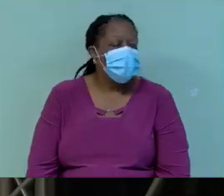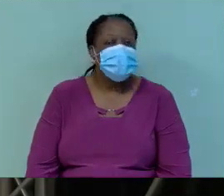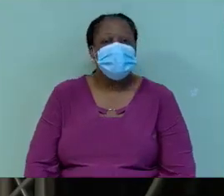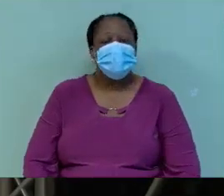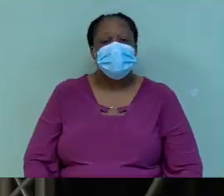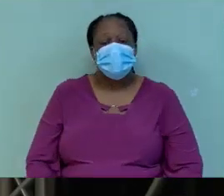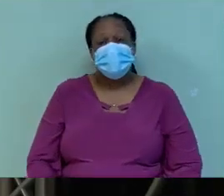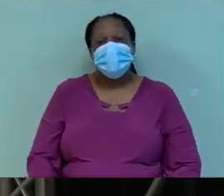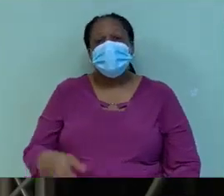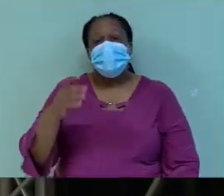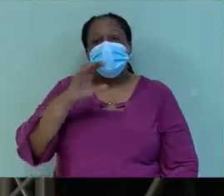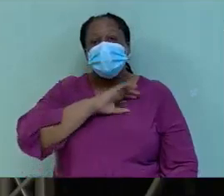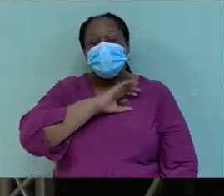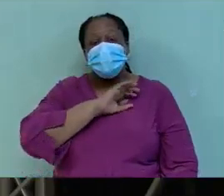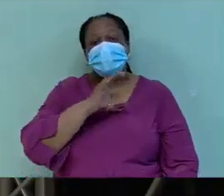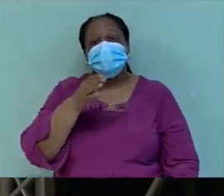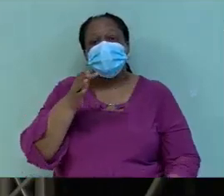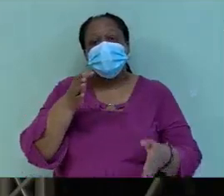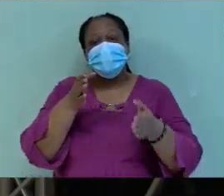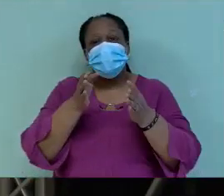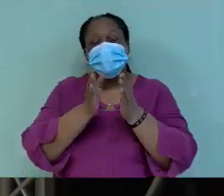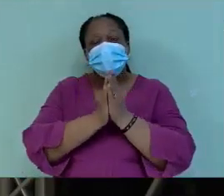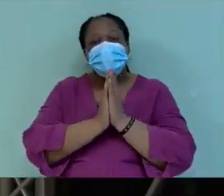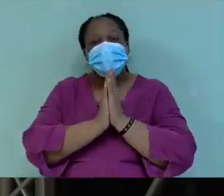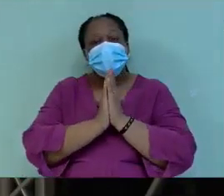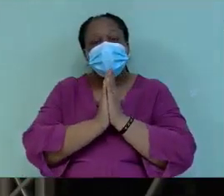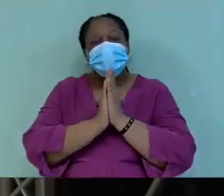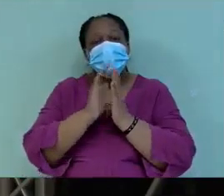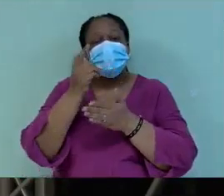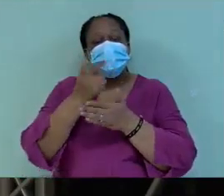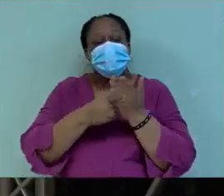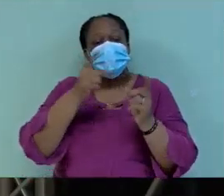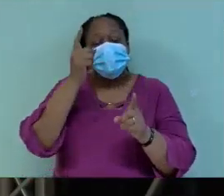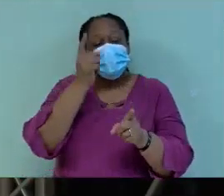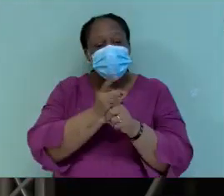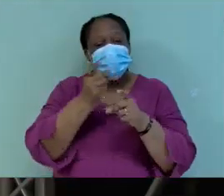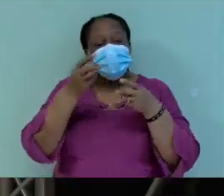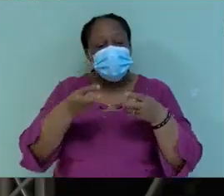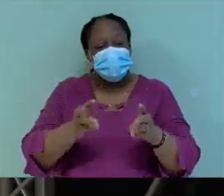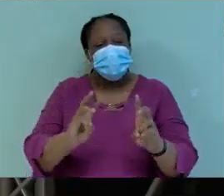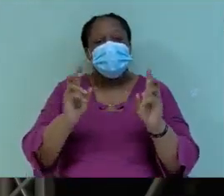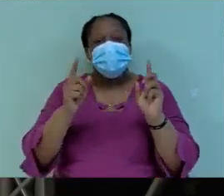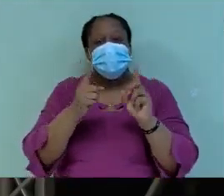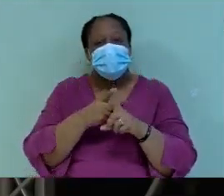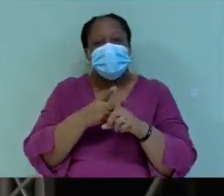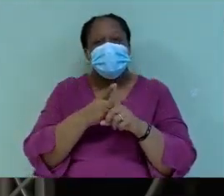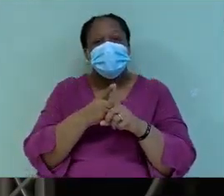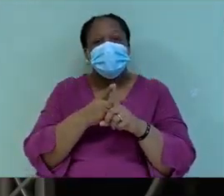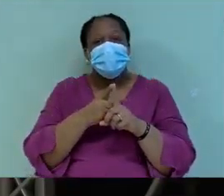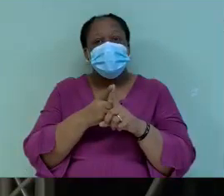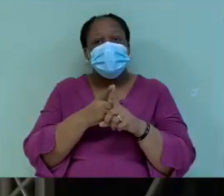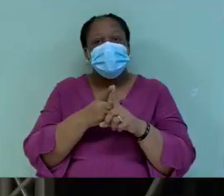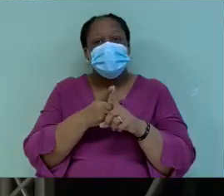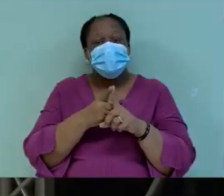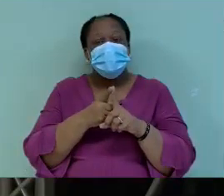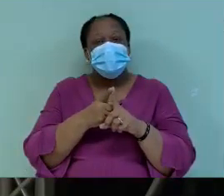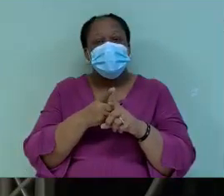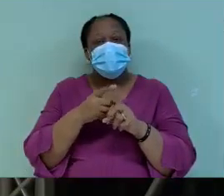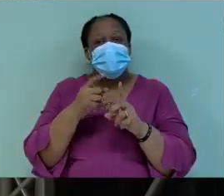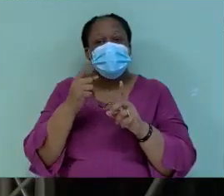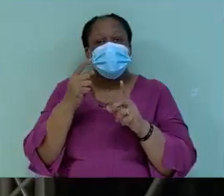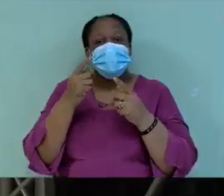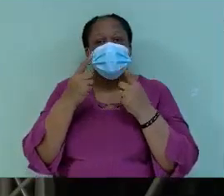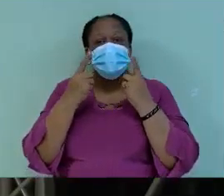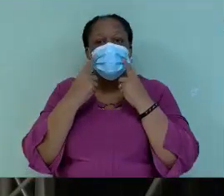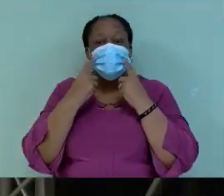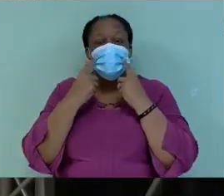reiterate the proper wearing of mask, and for people not to have their entire face covered